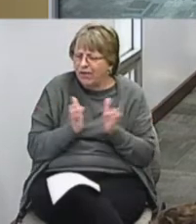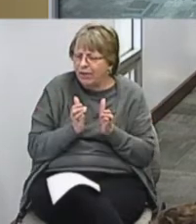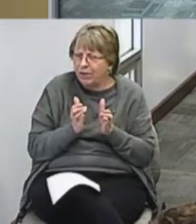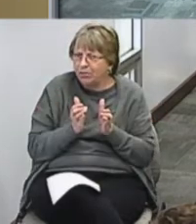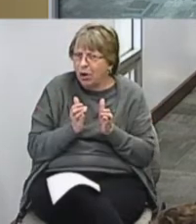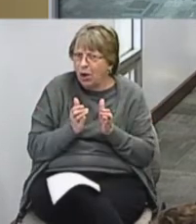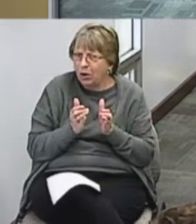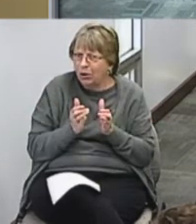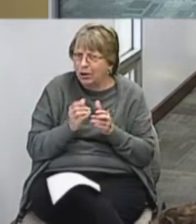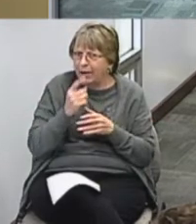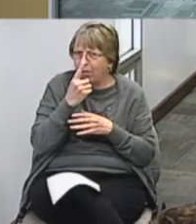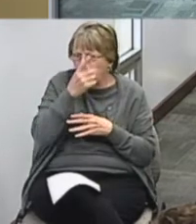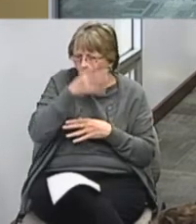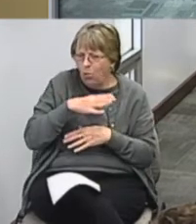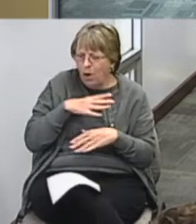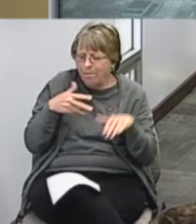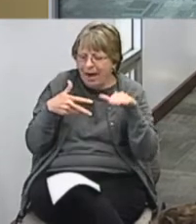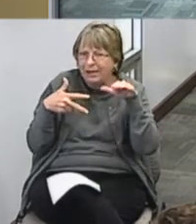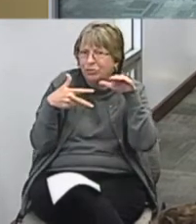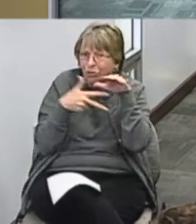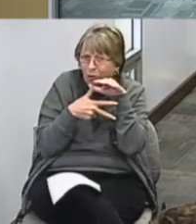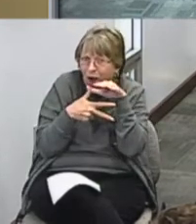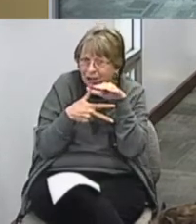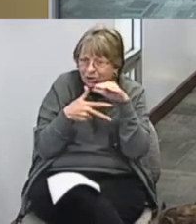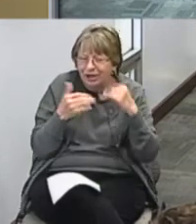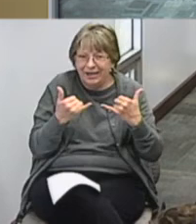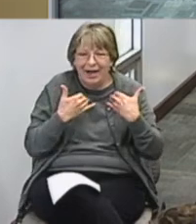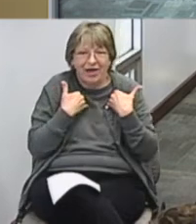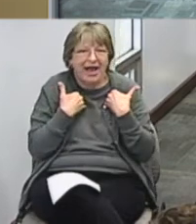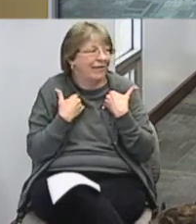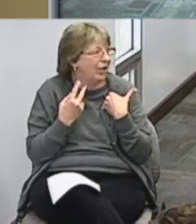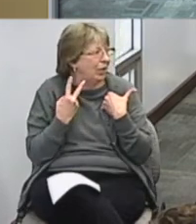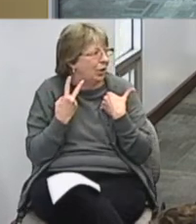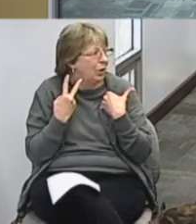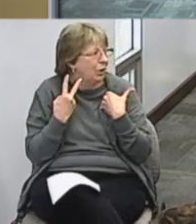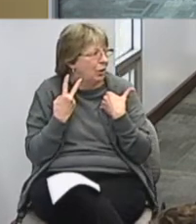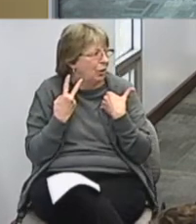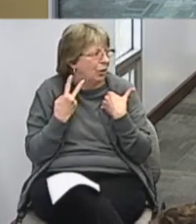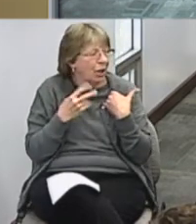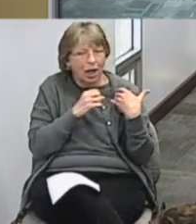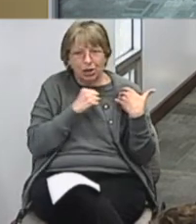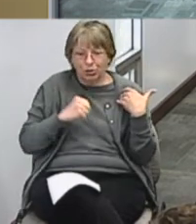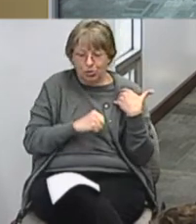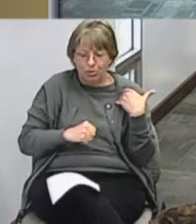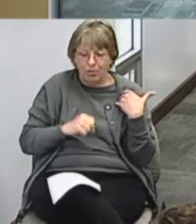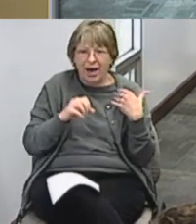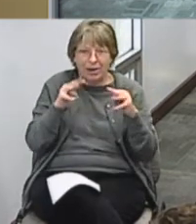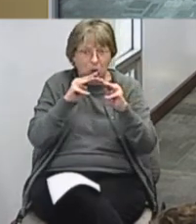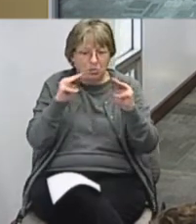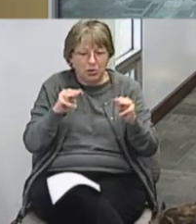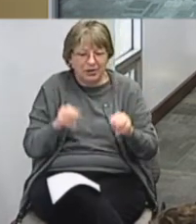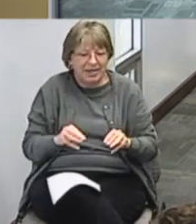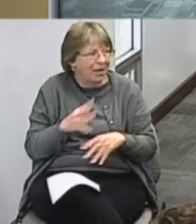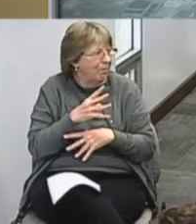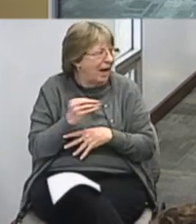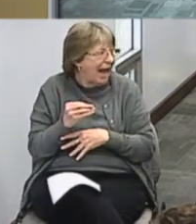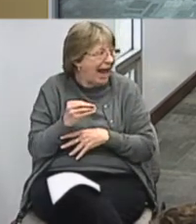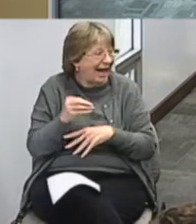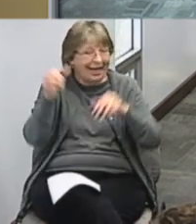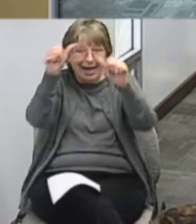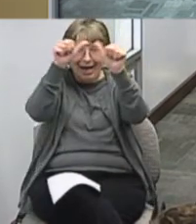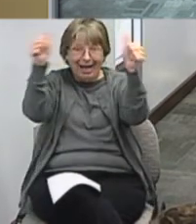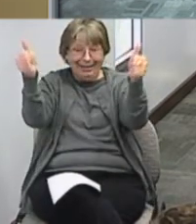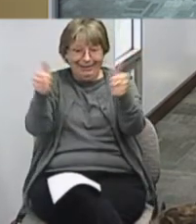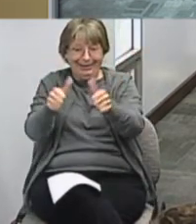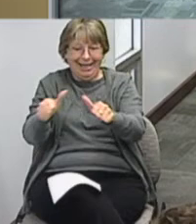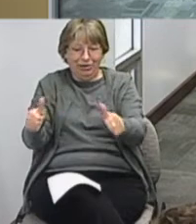with a museum. And now they have a Superman museum and a Superman statue. That's really their